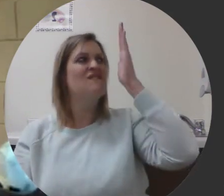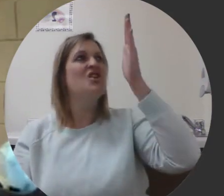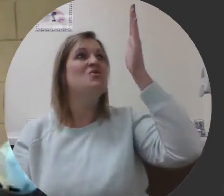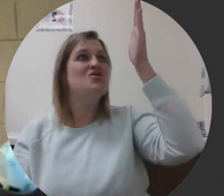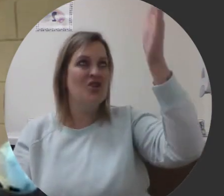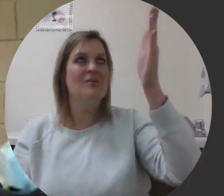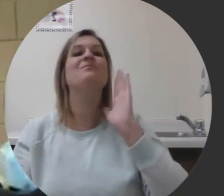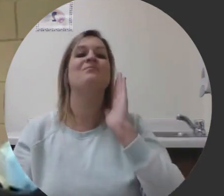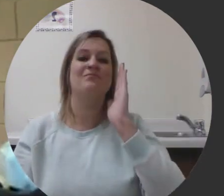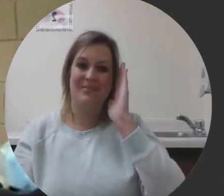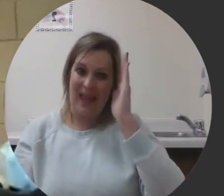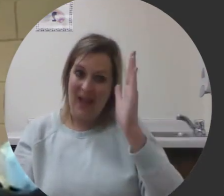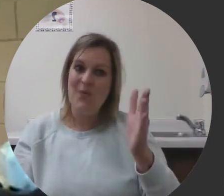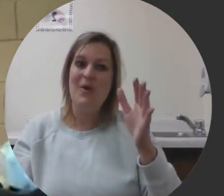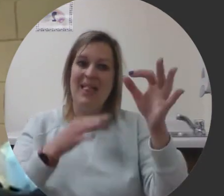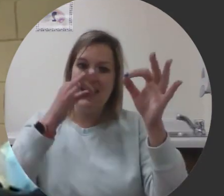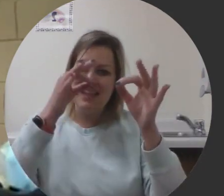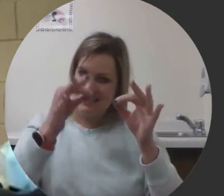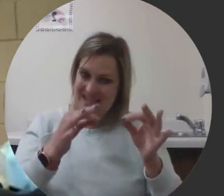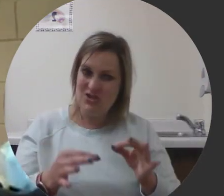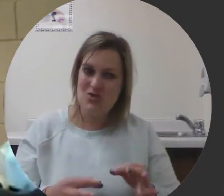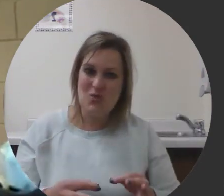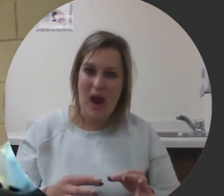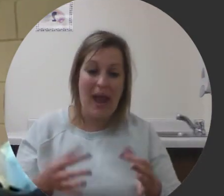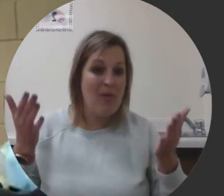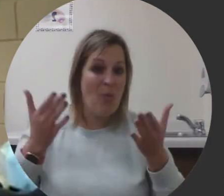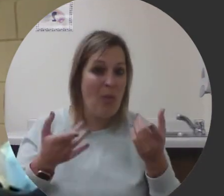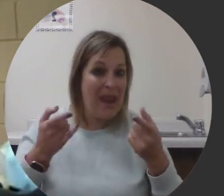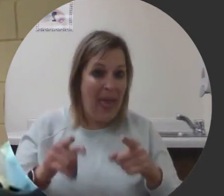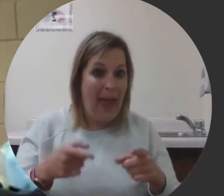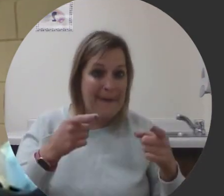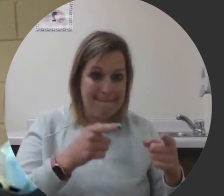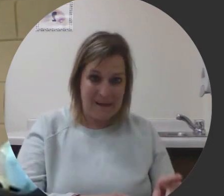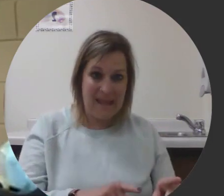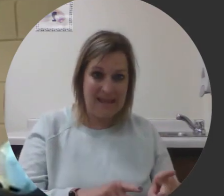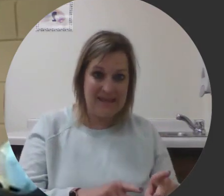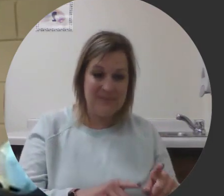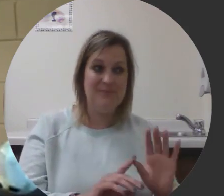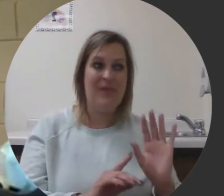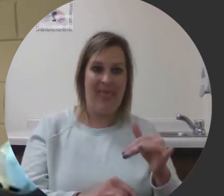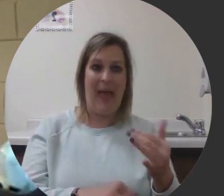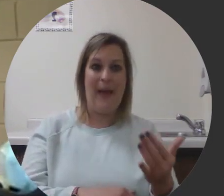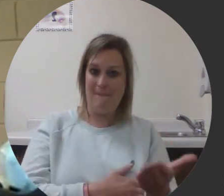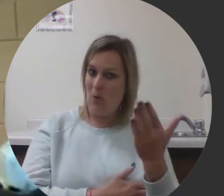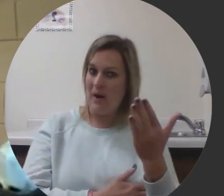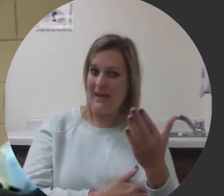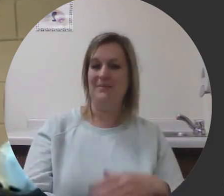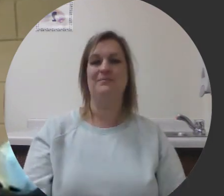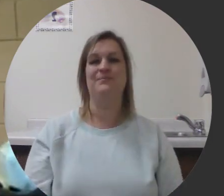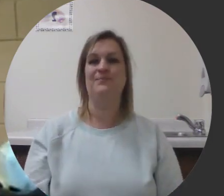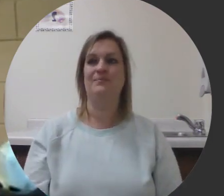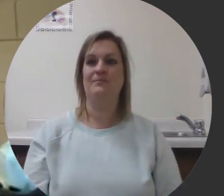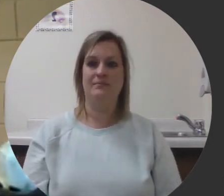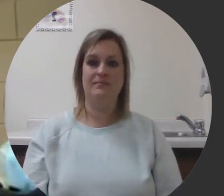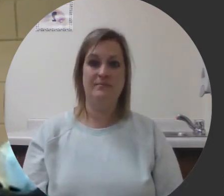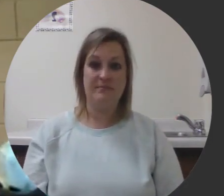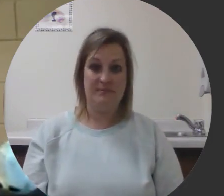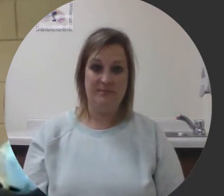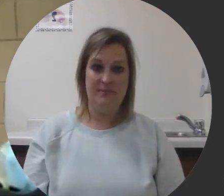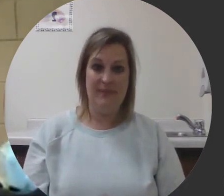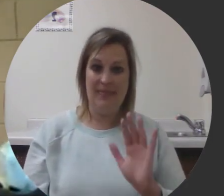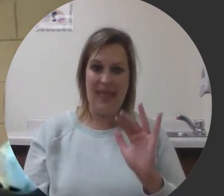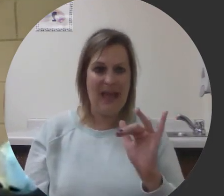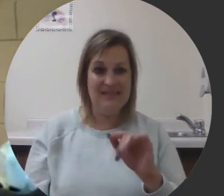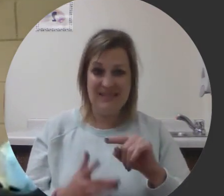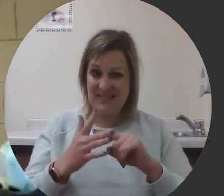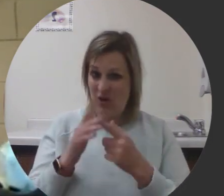and again to describe what it was that she saw in the bathtub that early March morning when she was just 8 years of age. It was a little